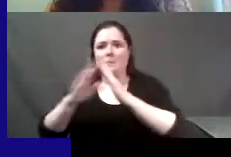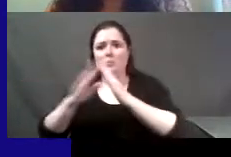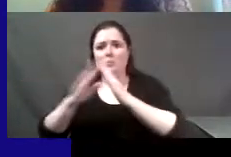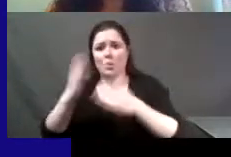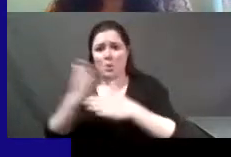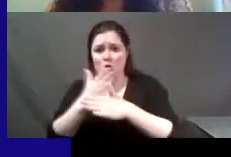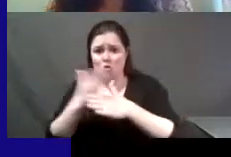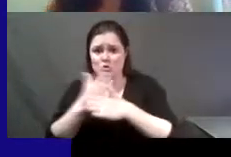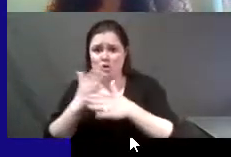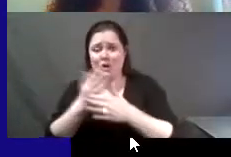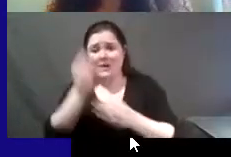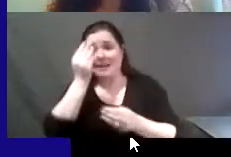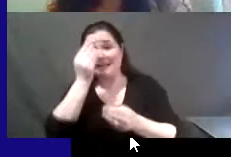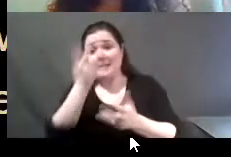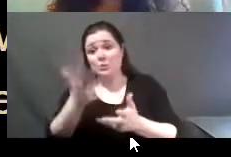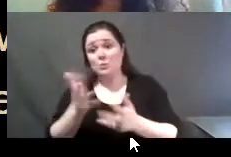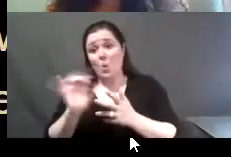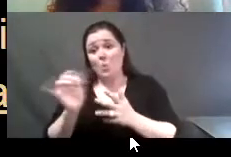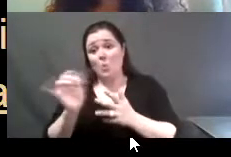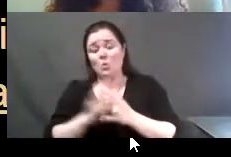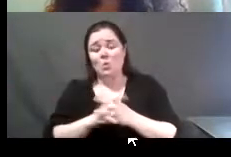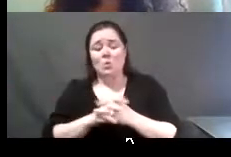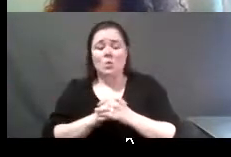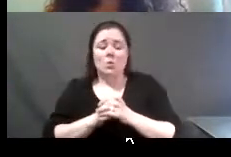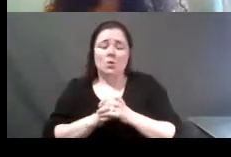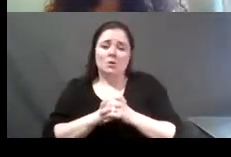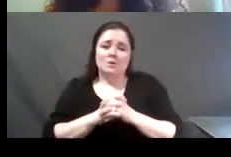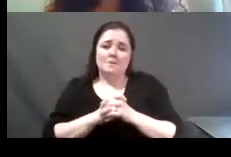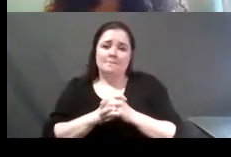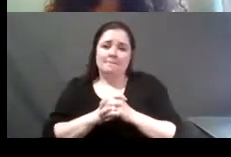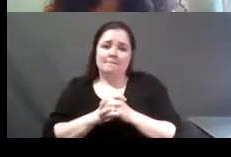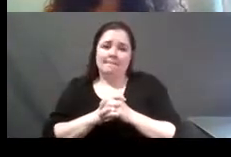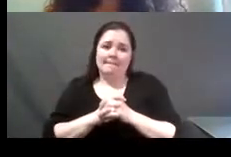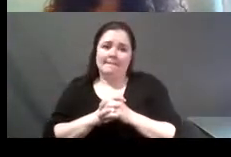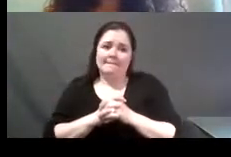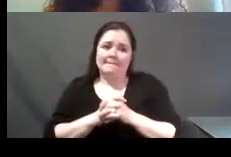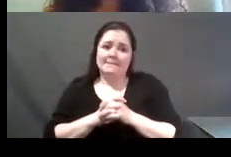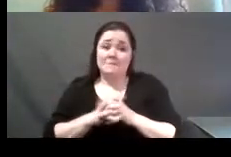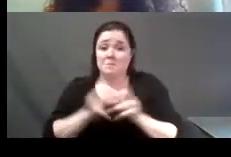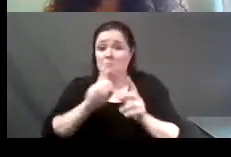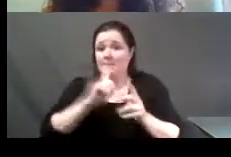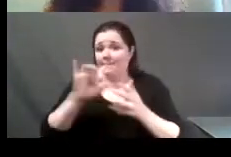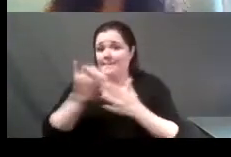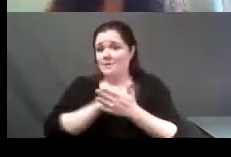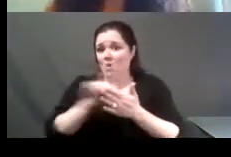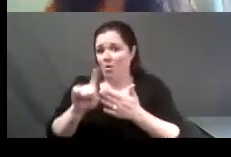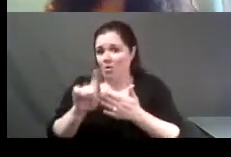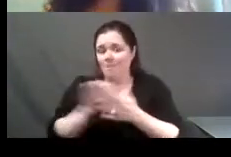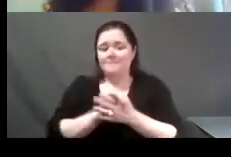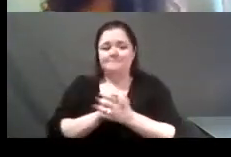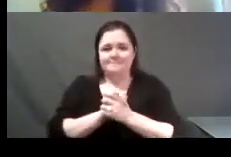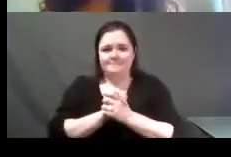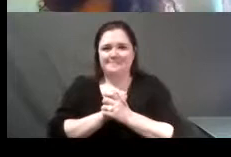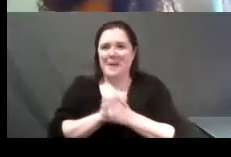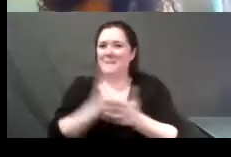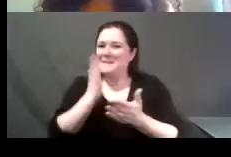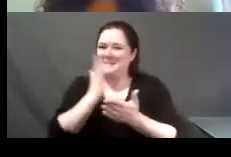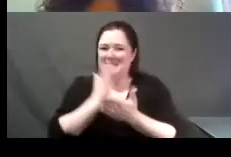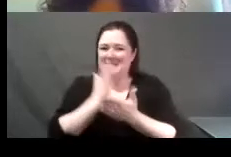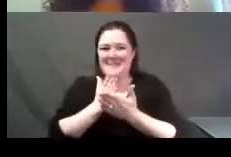people's radars as well on the ground. But that's all. I'm gonna stop. I've actually